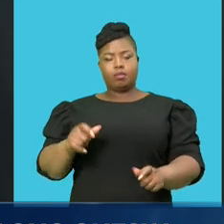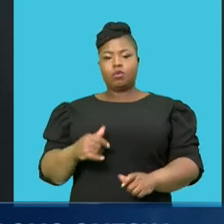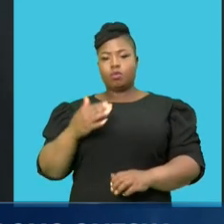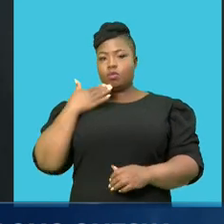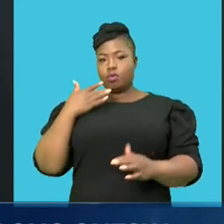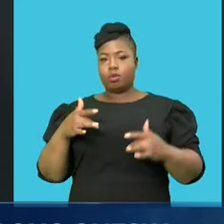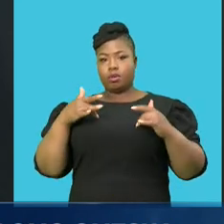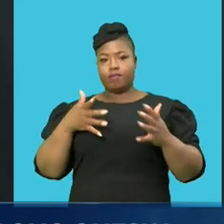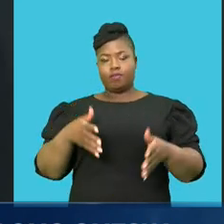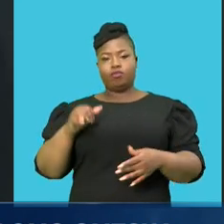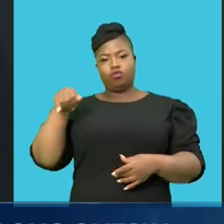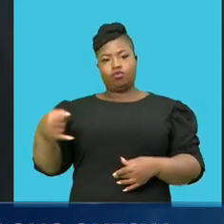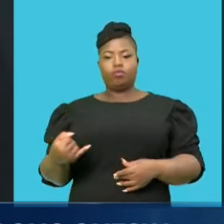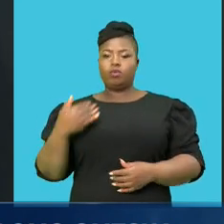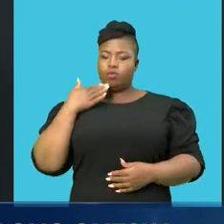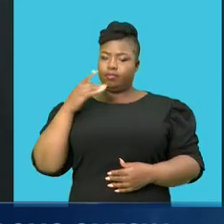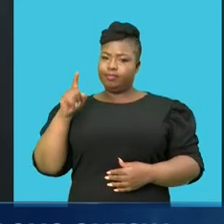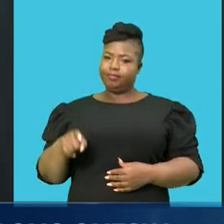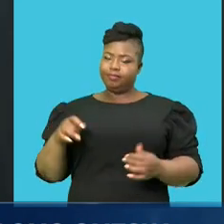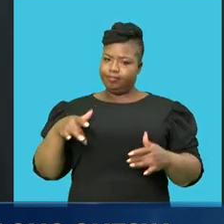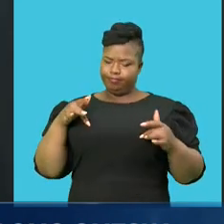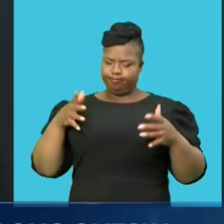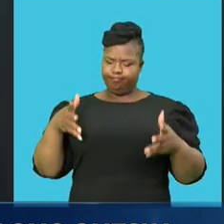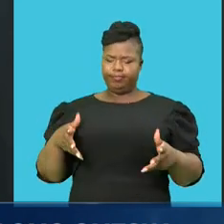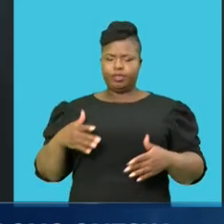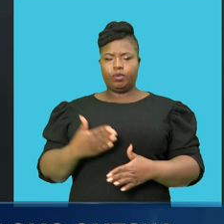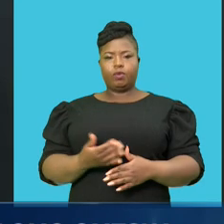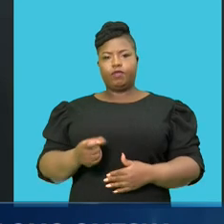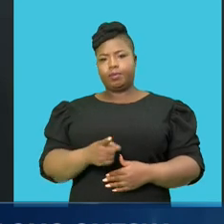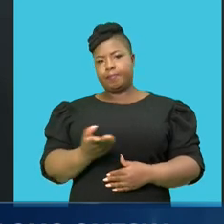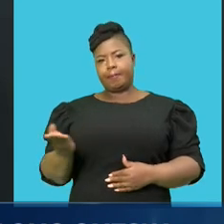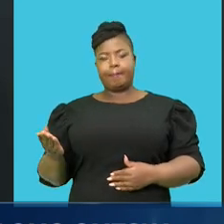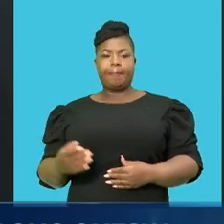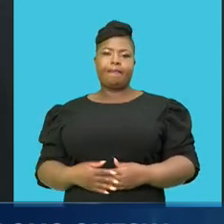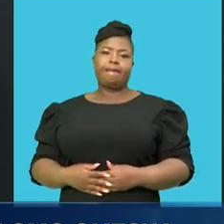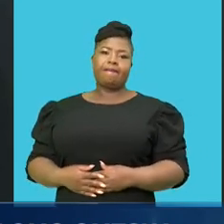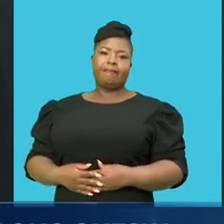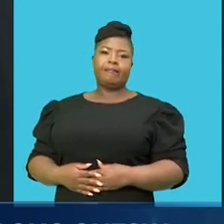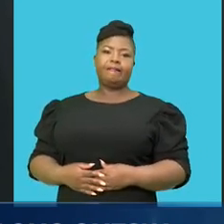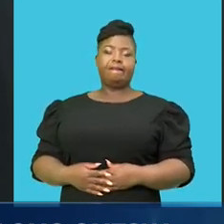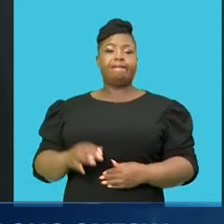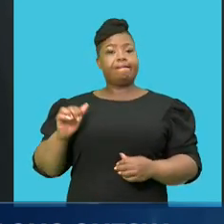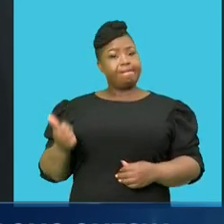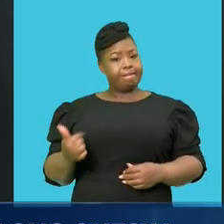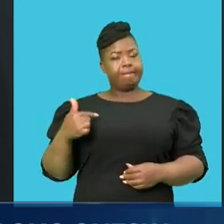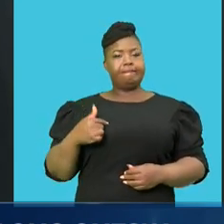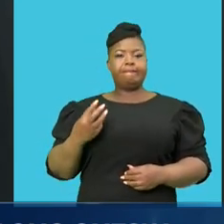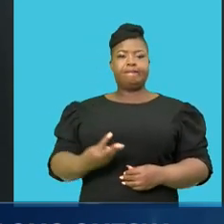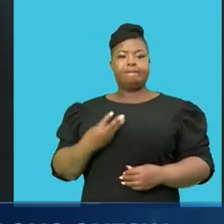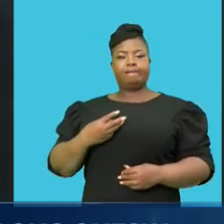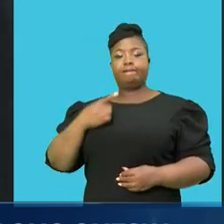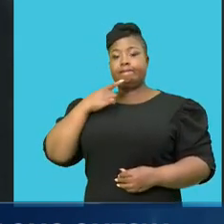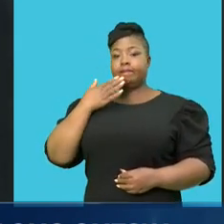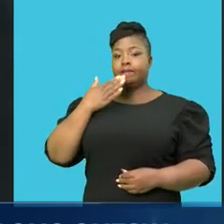city of Schwanisbeck who deserve to live in the city that works for them. I therefore wish to thank you